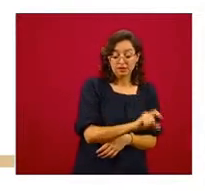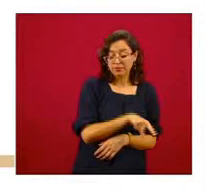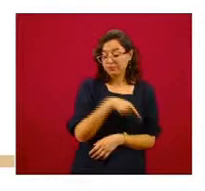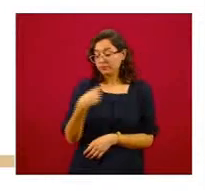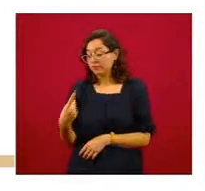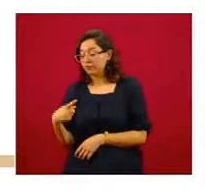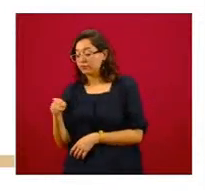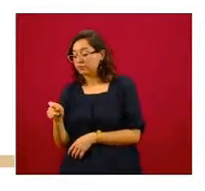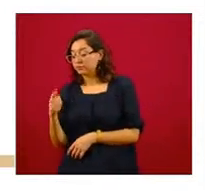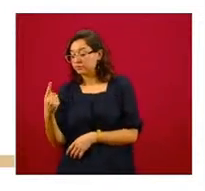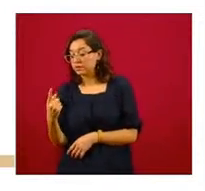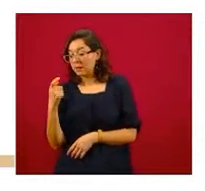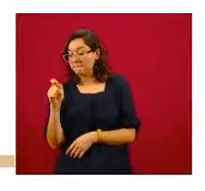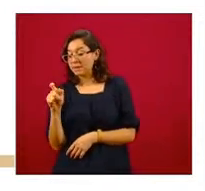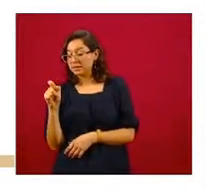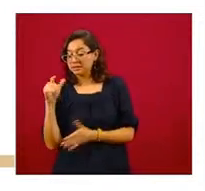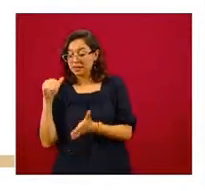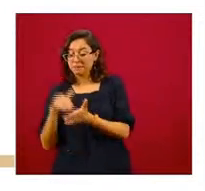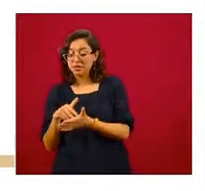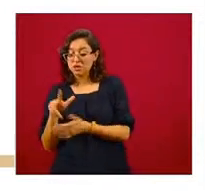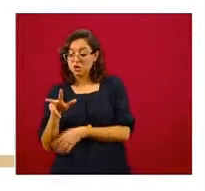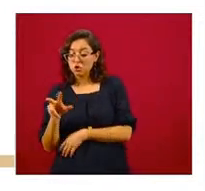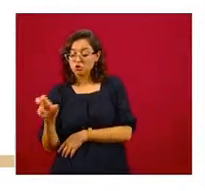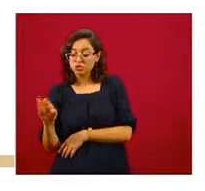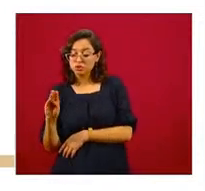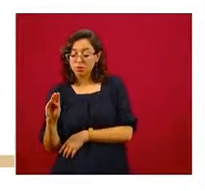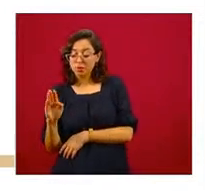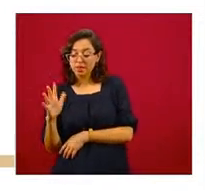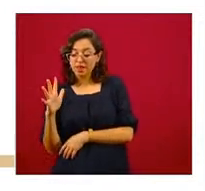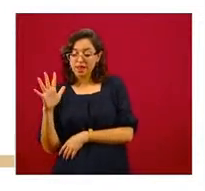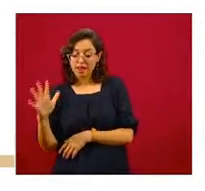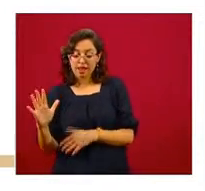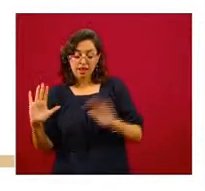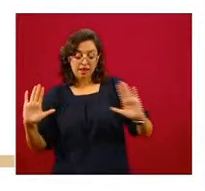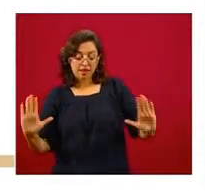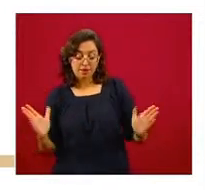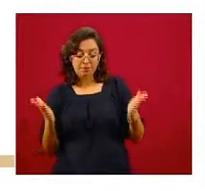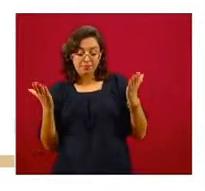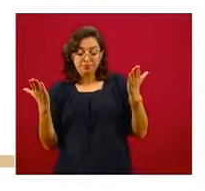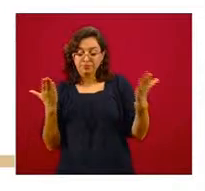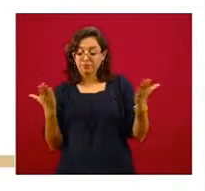18 with week 21,